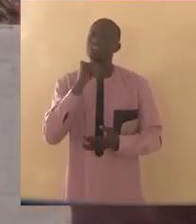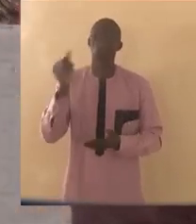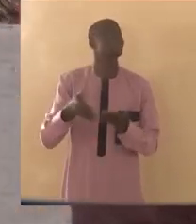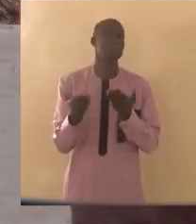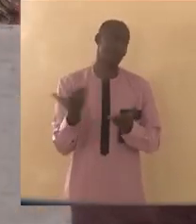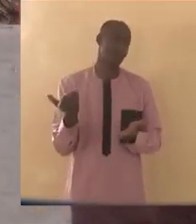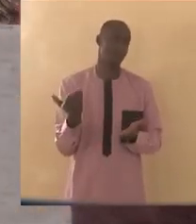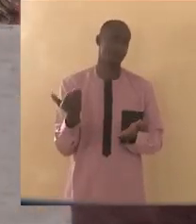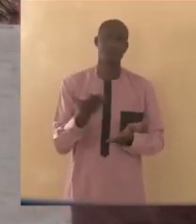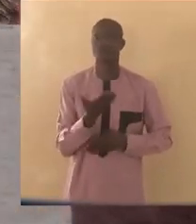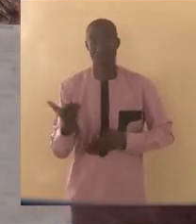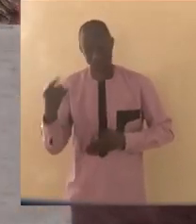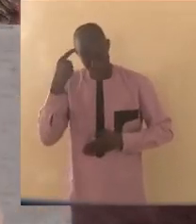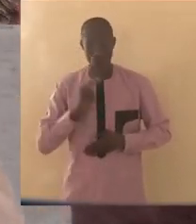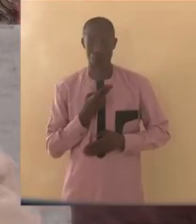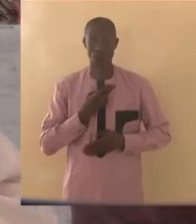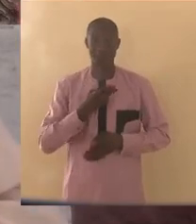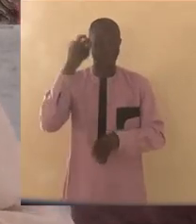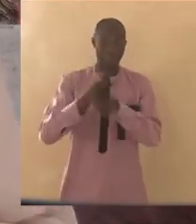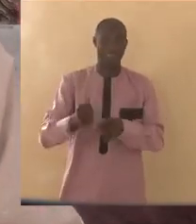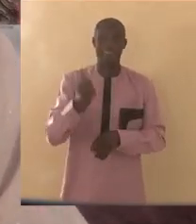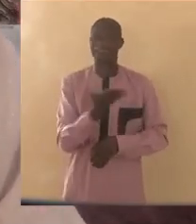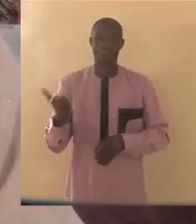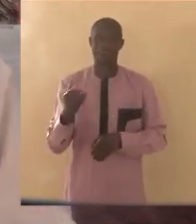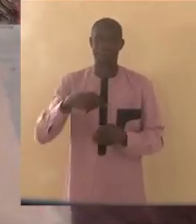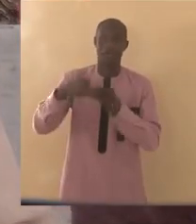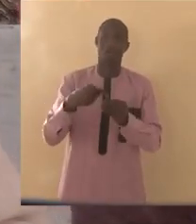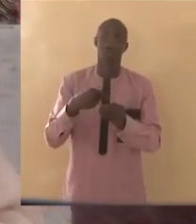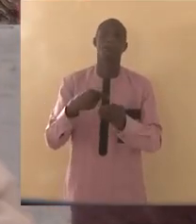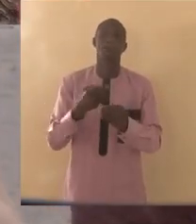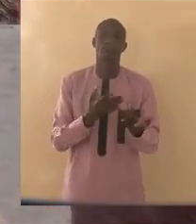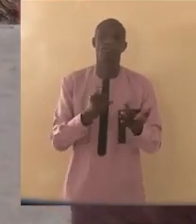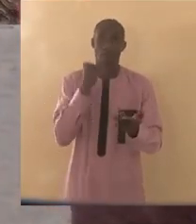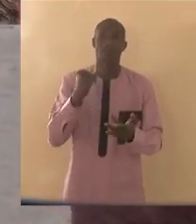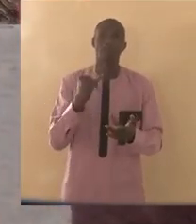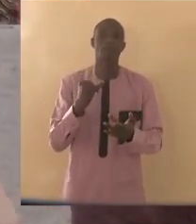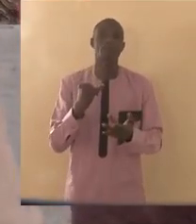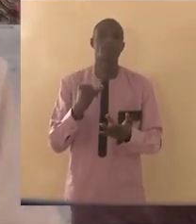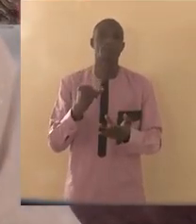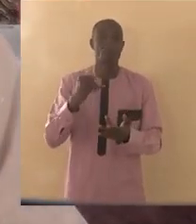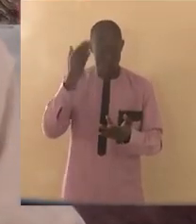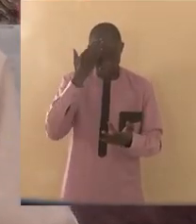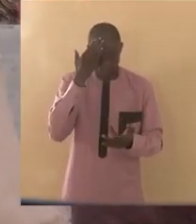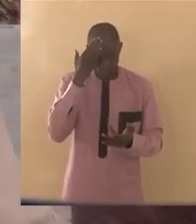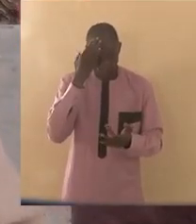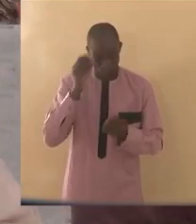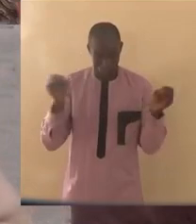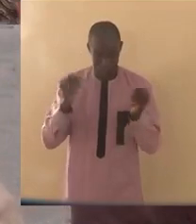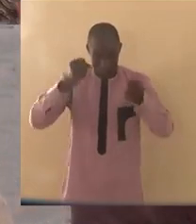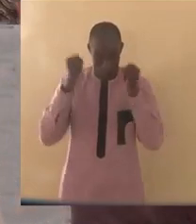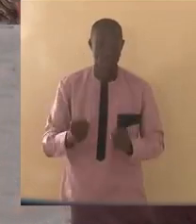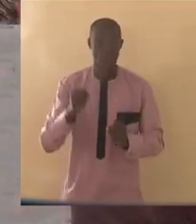not very easy. It's not a very easy thing for us. The hardest thing about waiting is the sense of powerlessness.